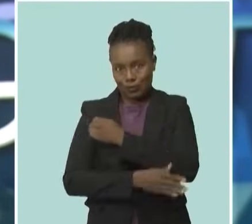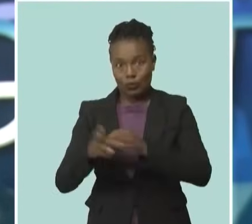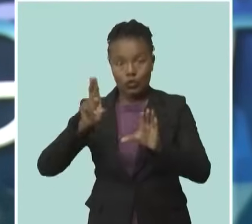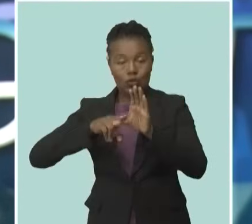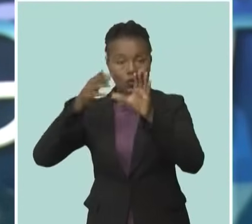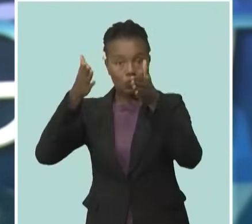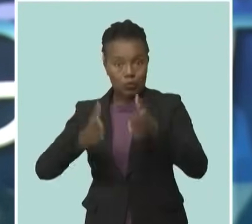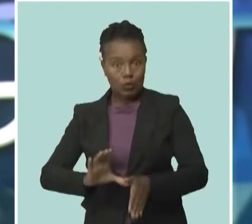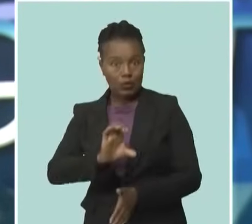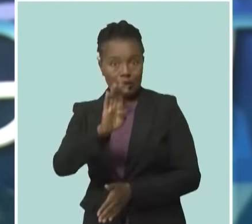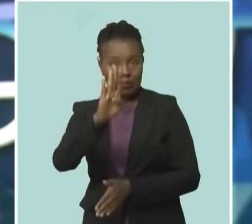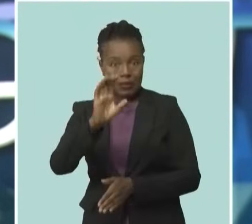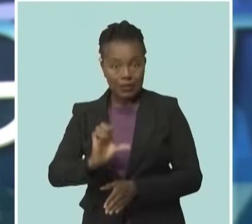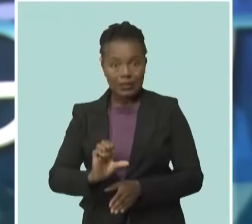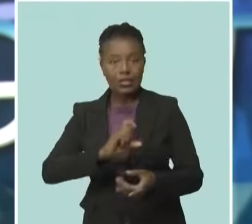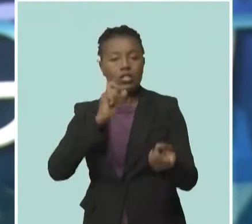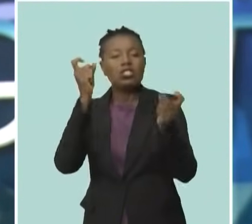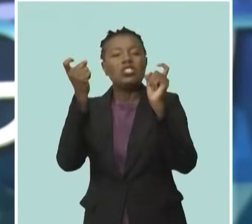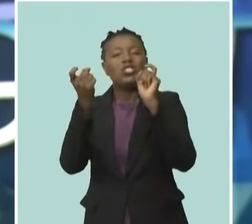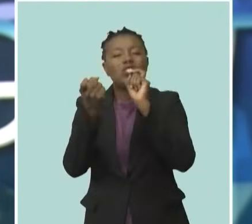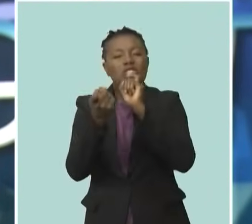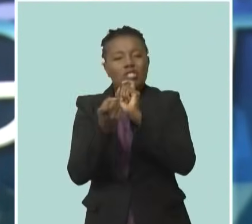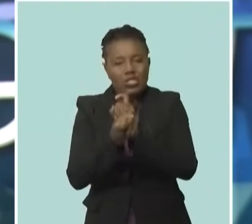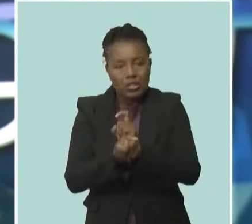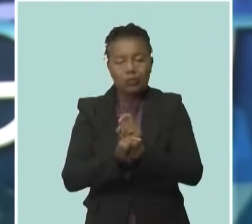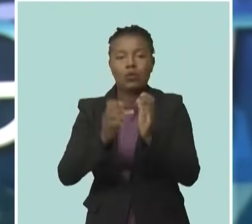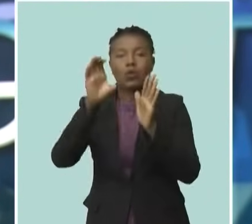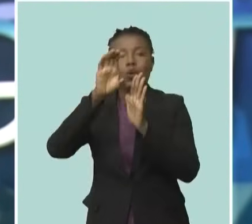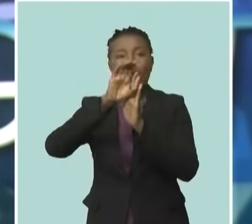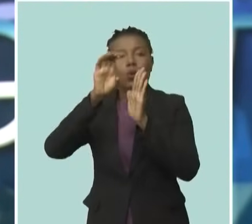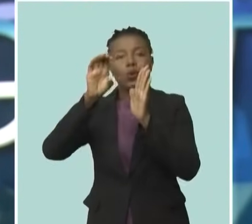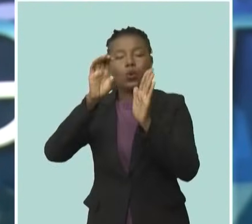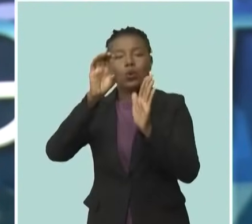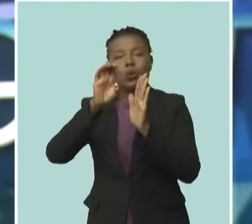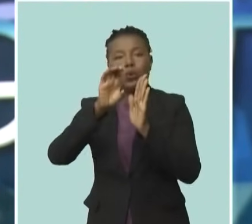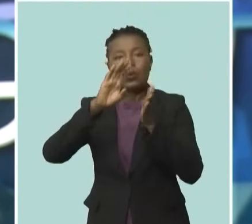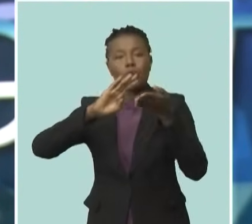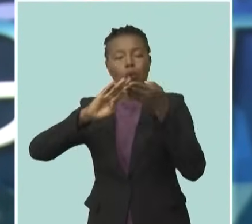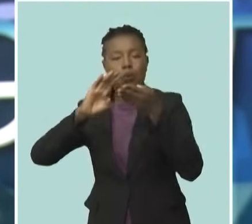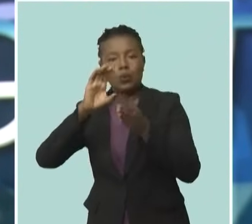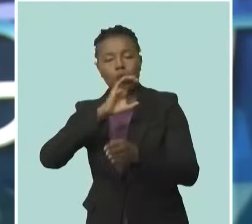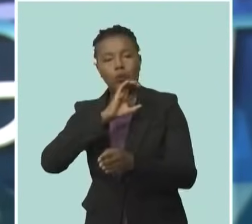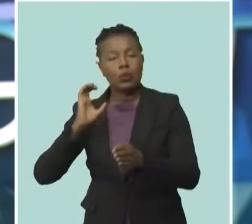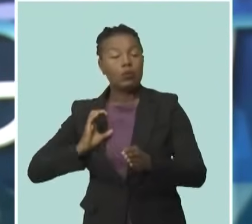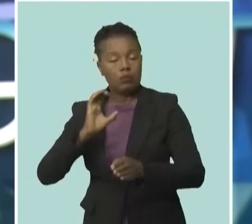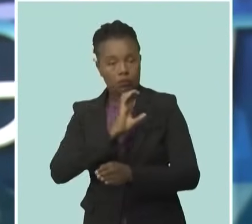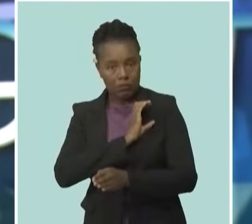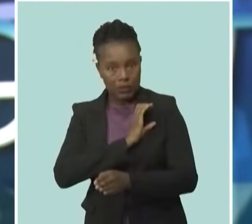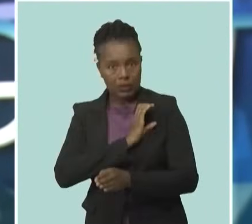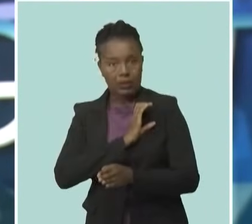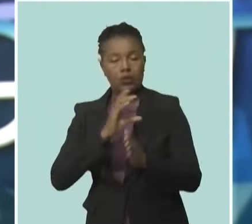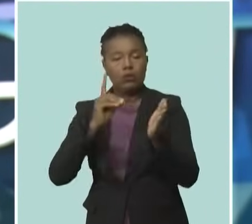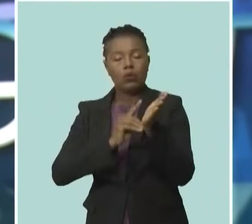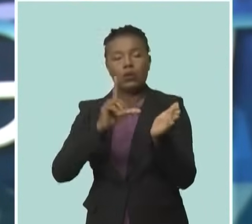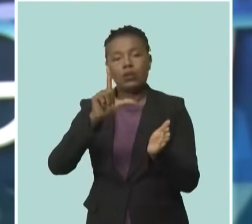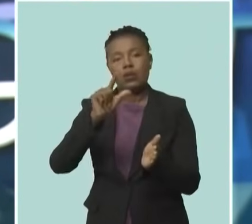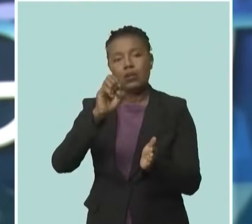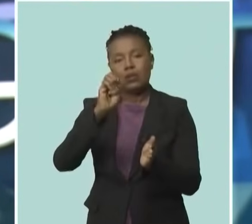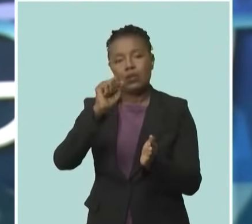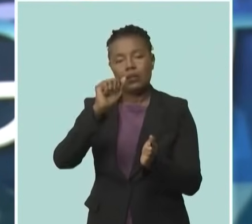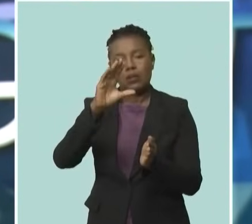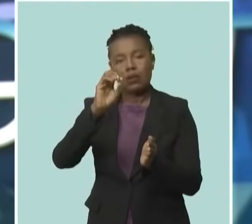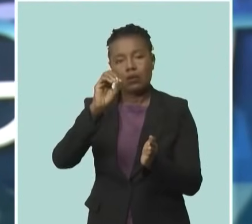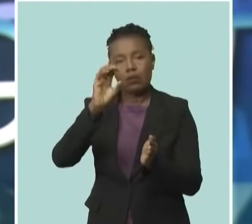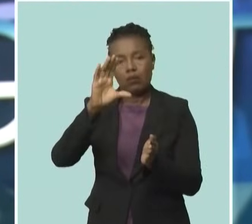of the CBC Transformation Steering Committee, Dr. Alison Leacock. She says achieving this demands innovative content